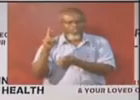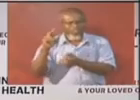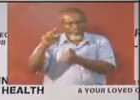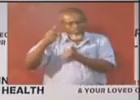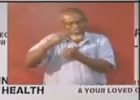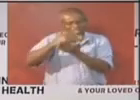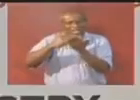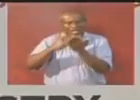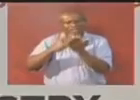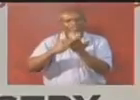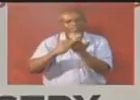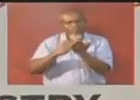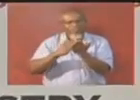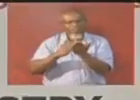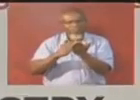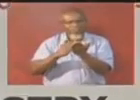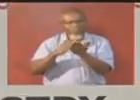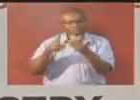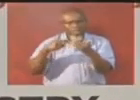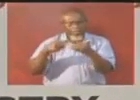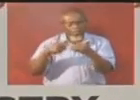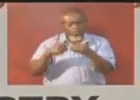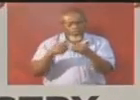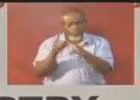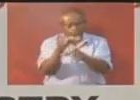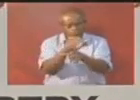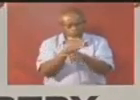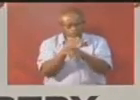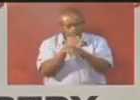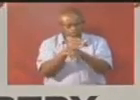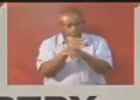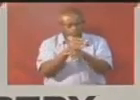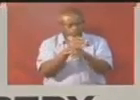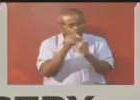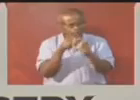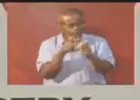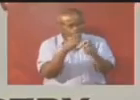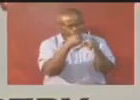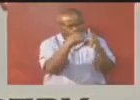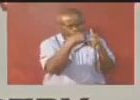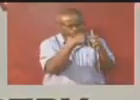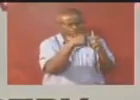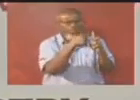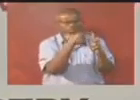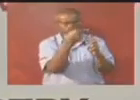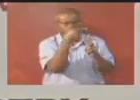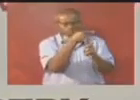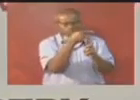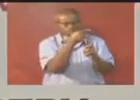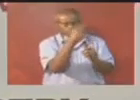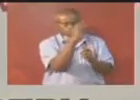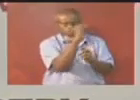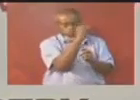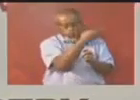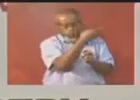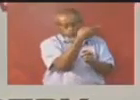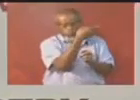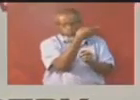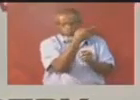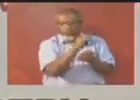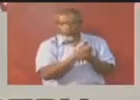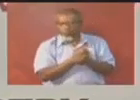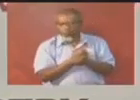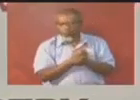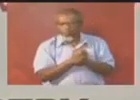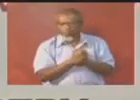question, which is regarding the care for COVID-positive patients at the Eric Williams Medical Sciences Complex. First of